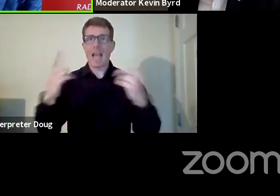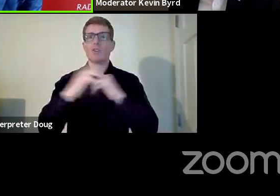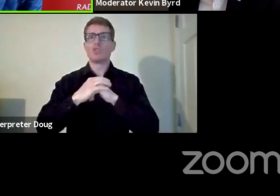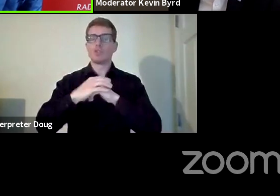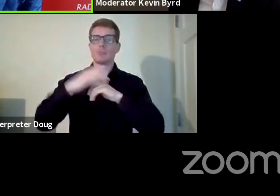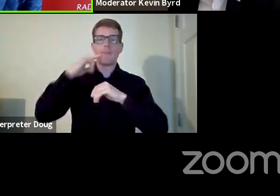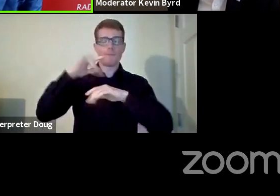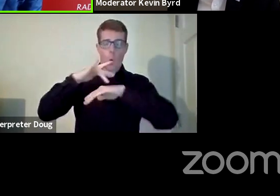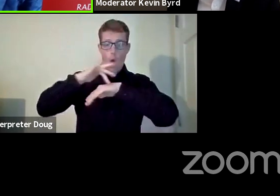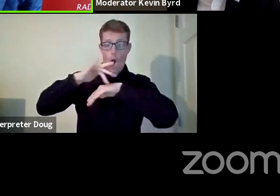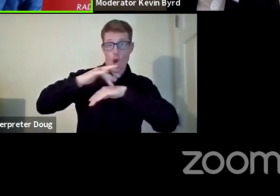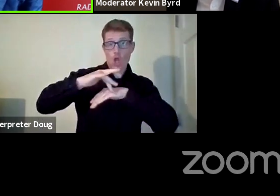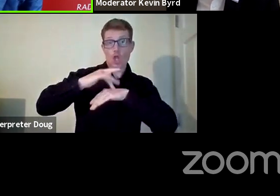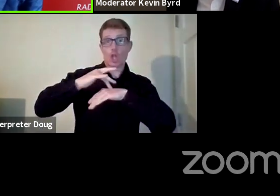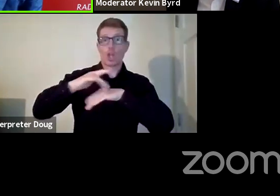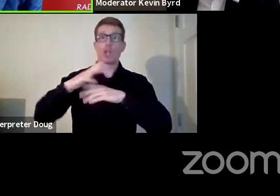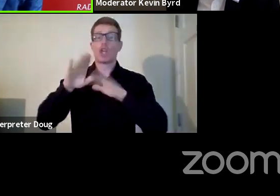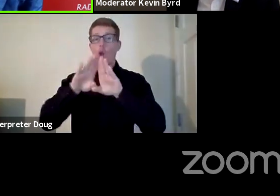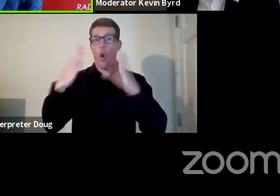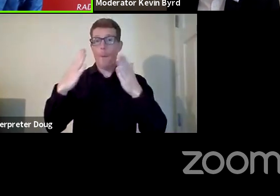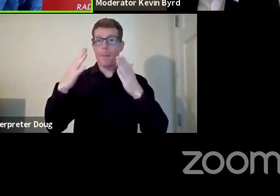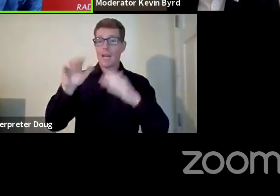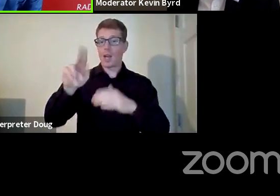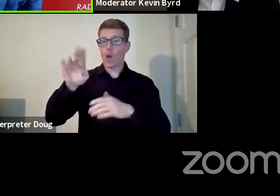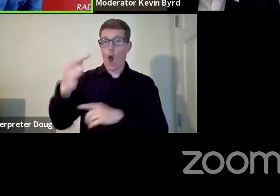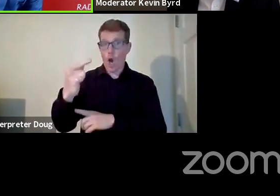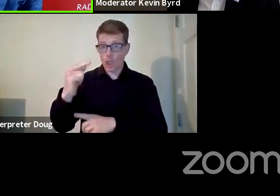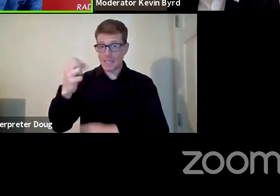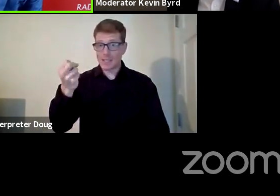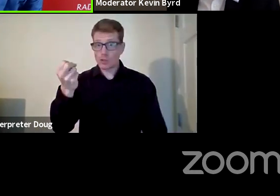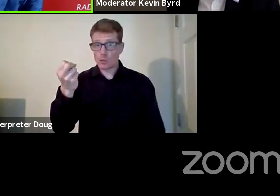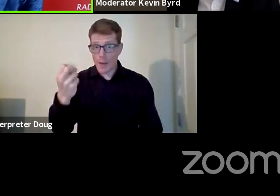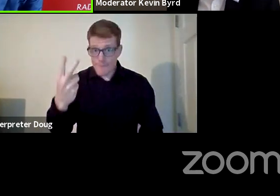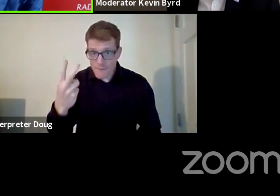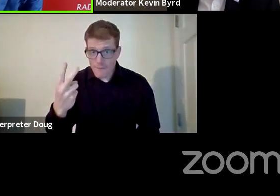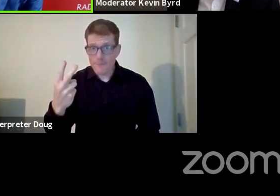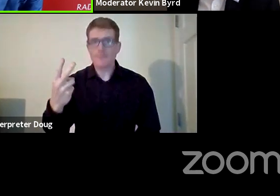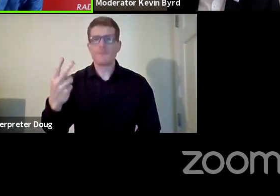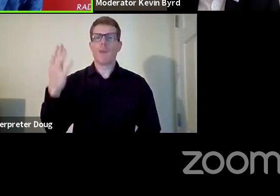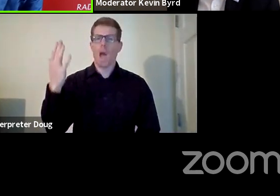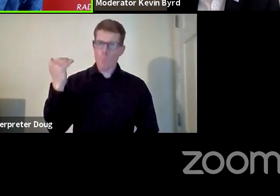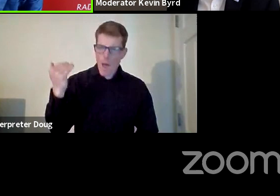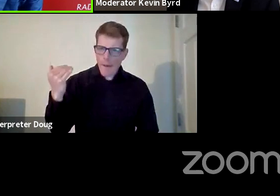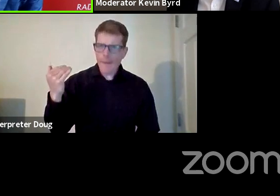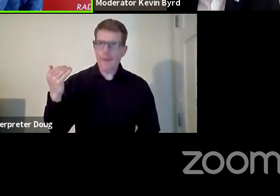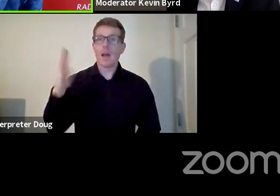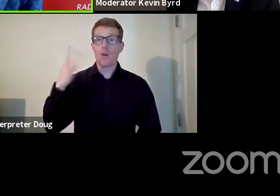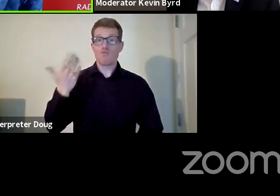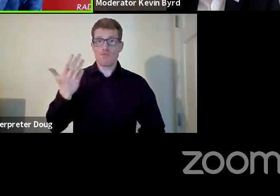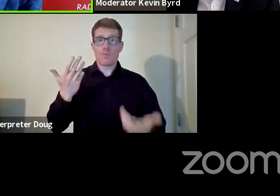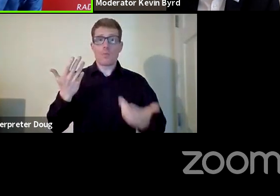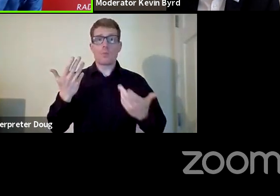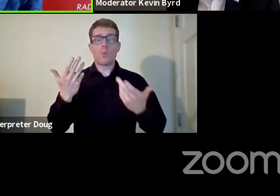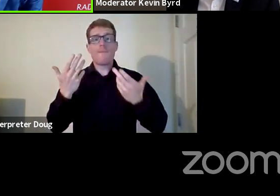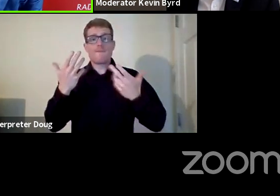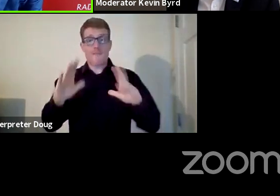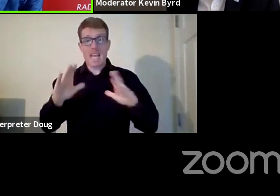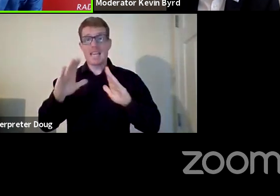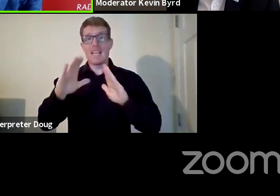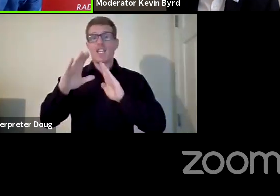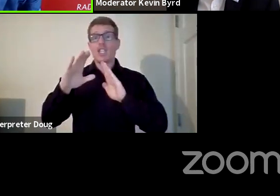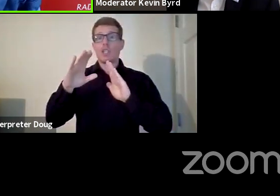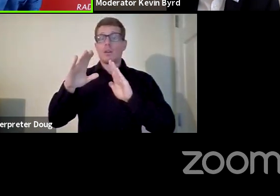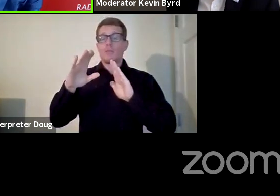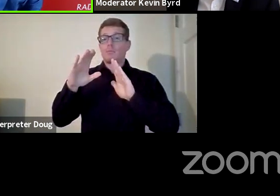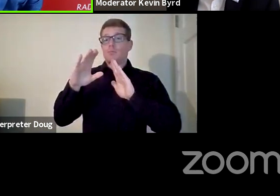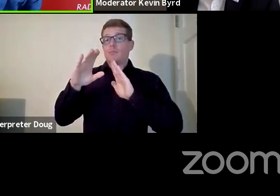12th. And then opening on August 12th with classes, we will allow us to really be able to conclude the semester the week before